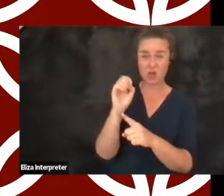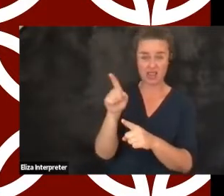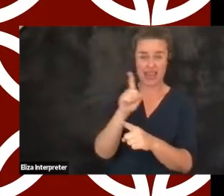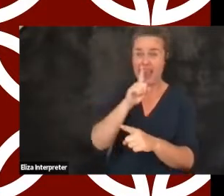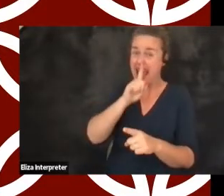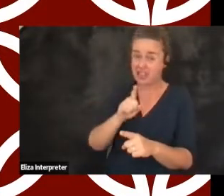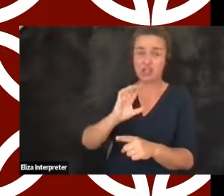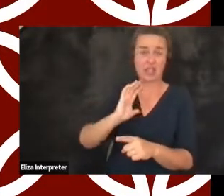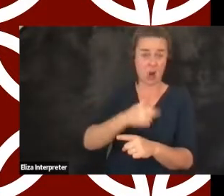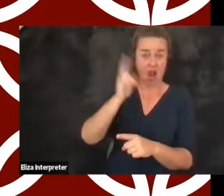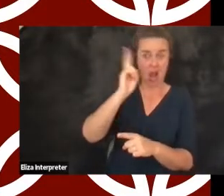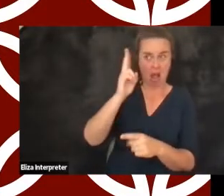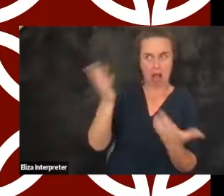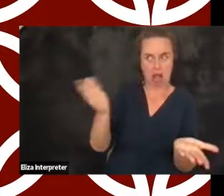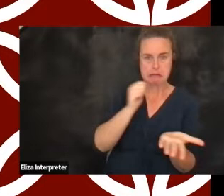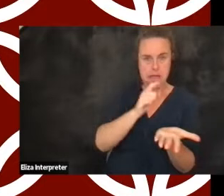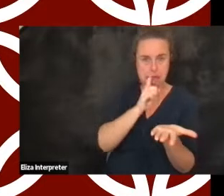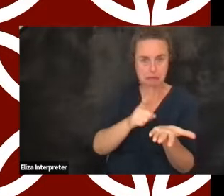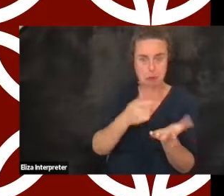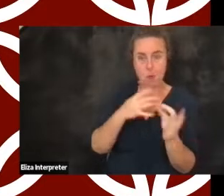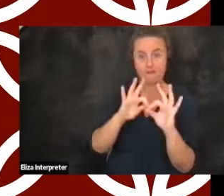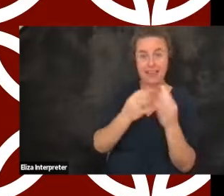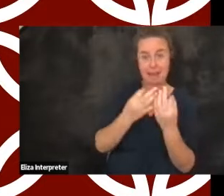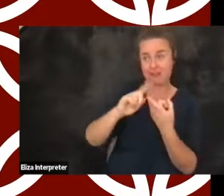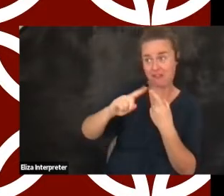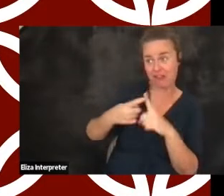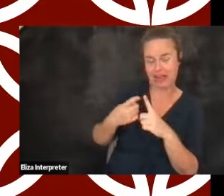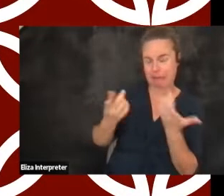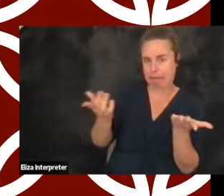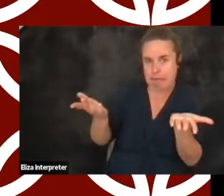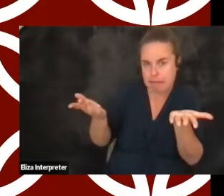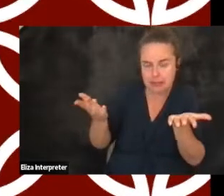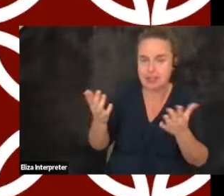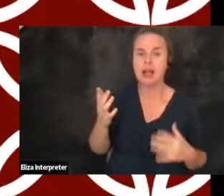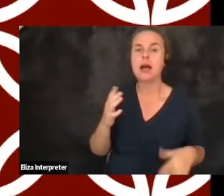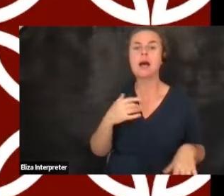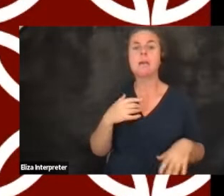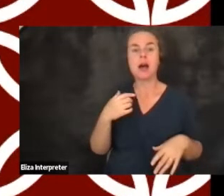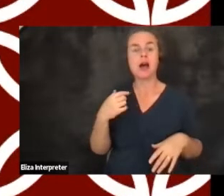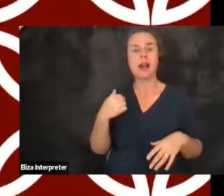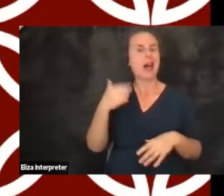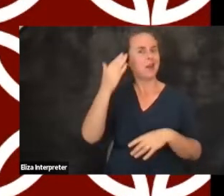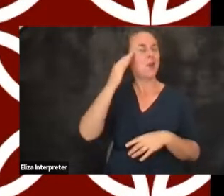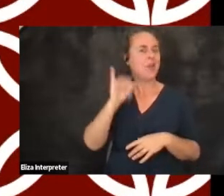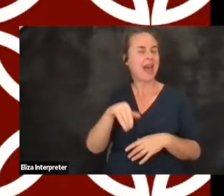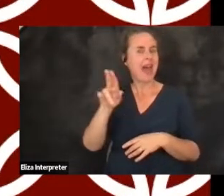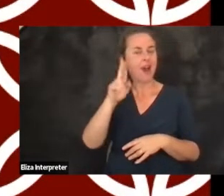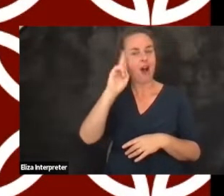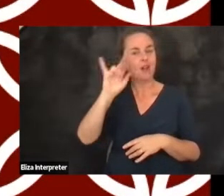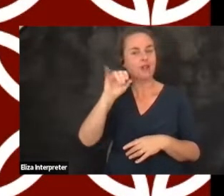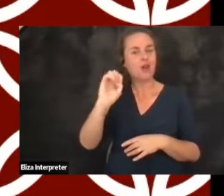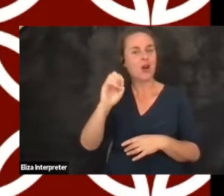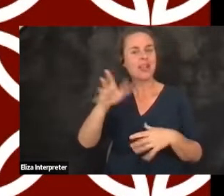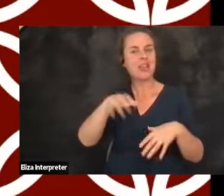I don't know if he was a family friend. I'm not quite clear about that. But what I do know is that he owned a